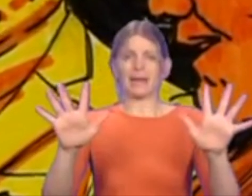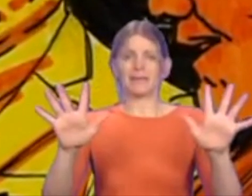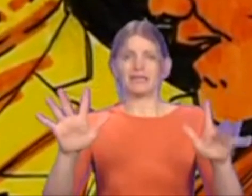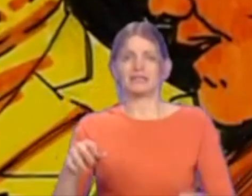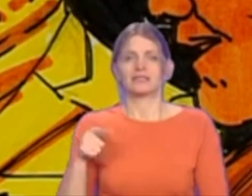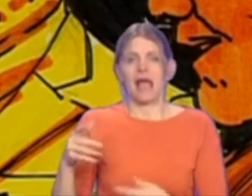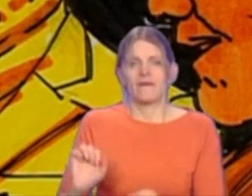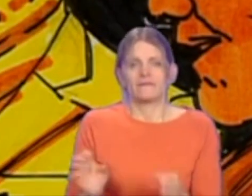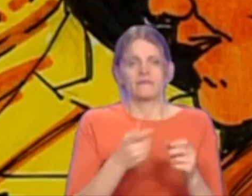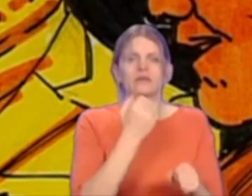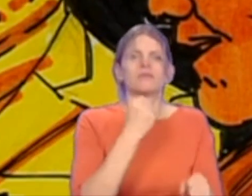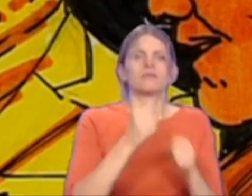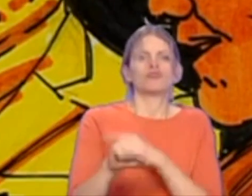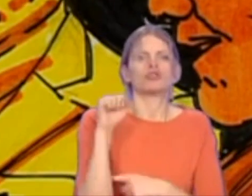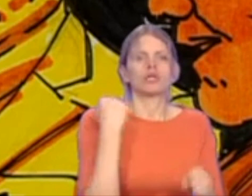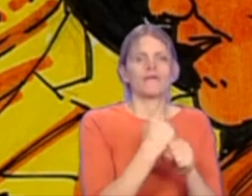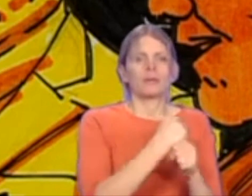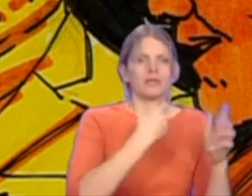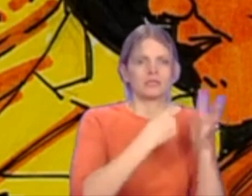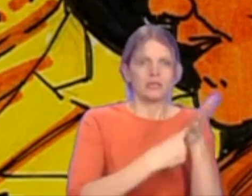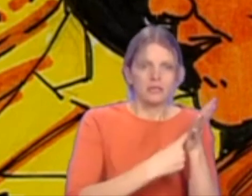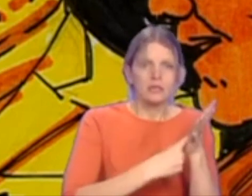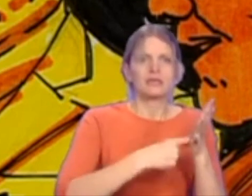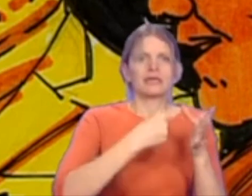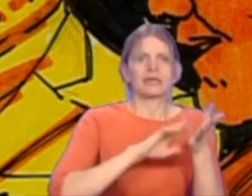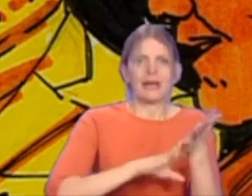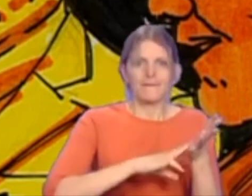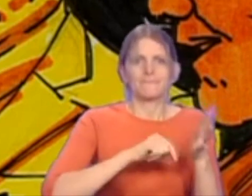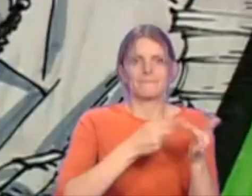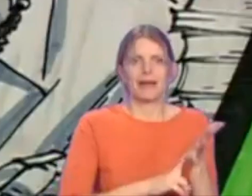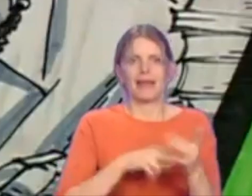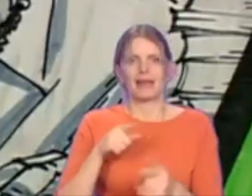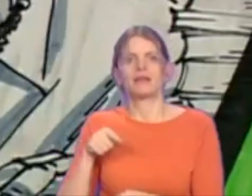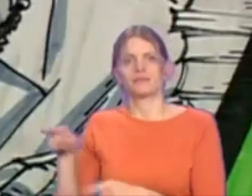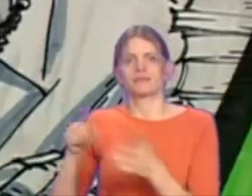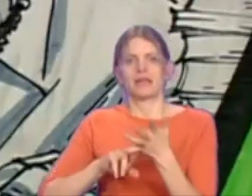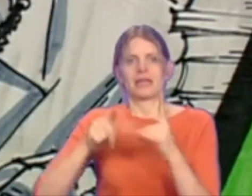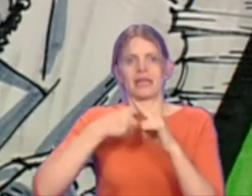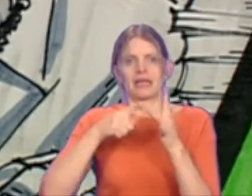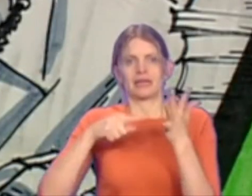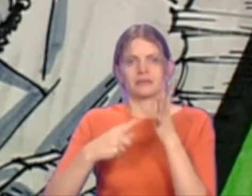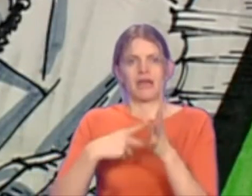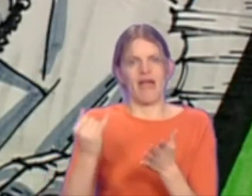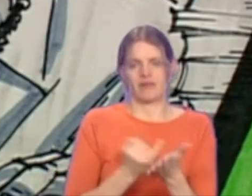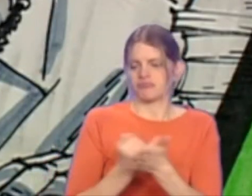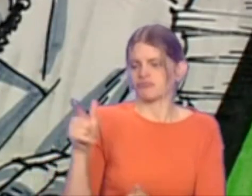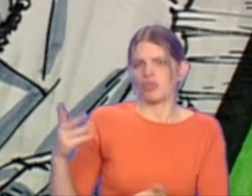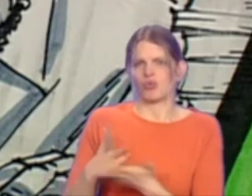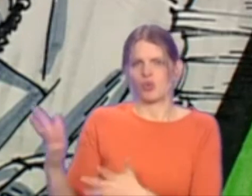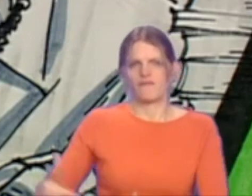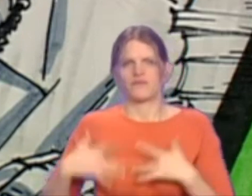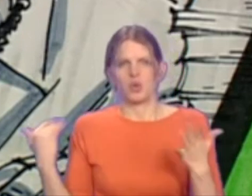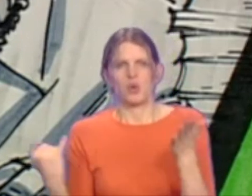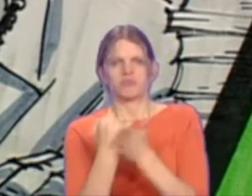Kremlin, under new leader Nikita Khrushchev, disapproved of this dissident behavior. Nevertheless, Solzhenitsyn continued to